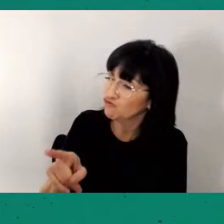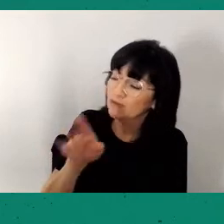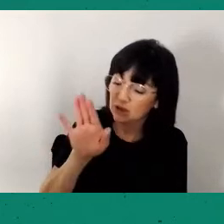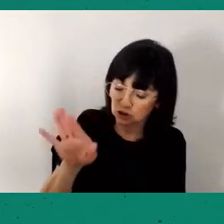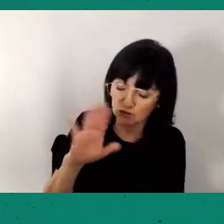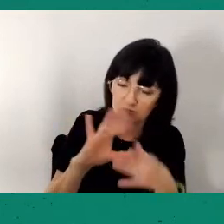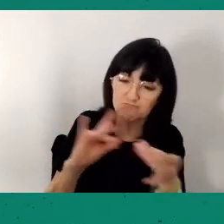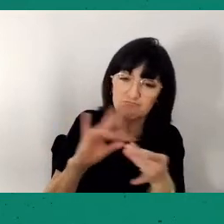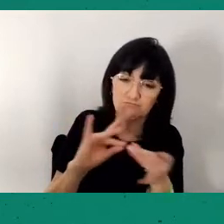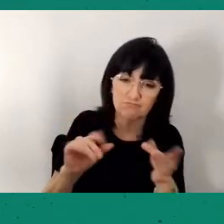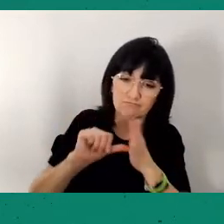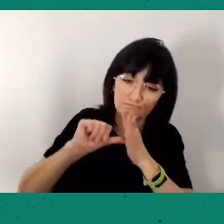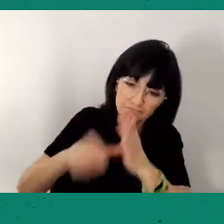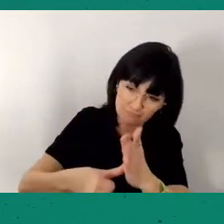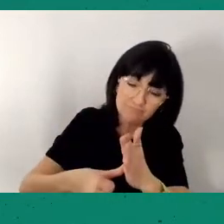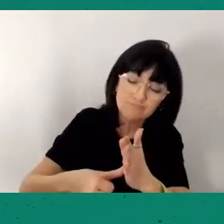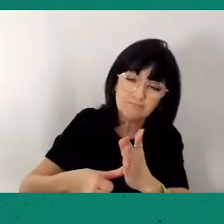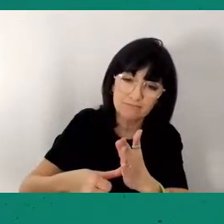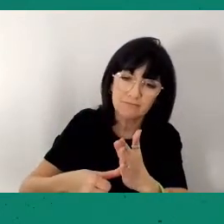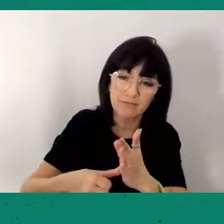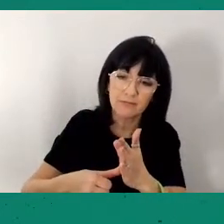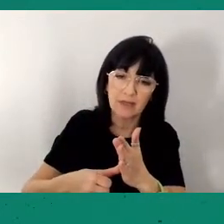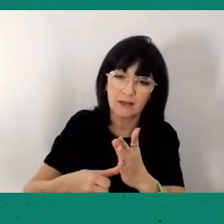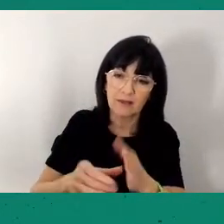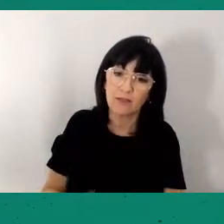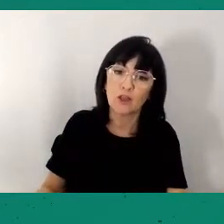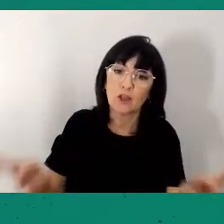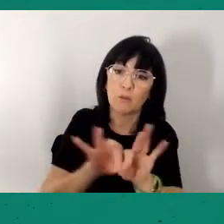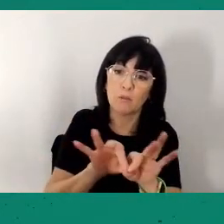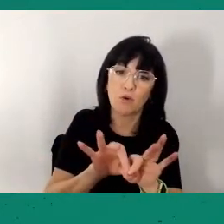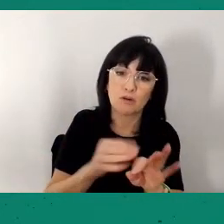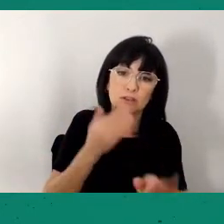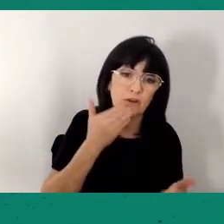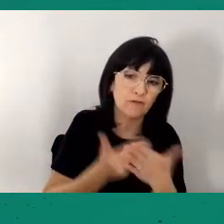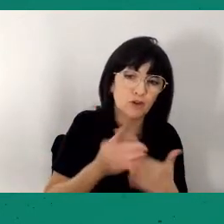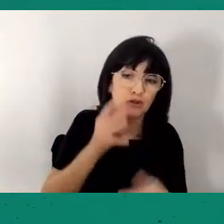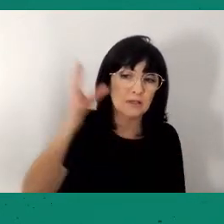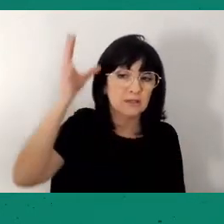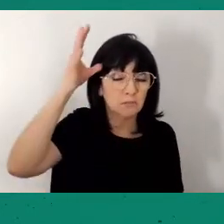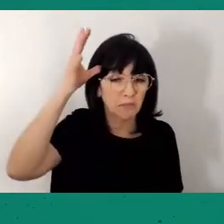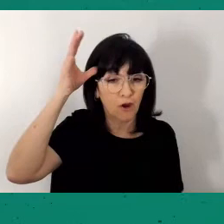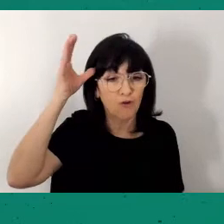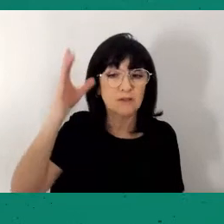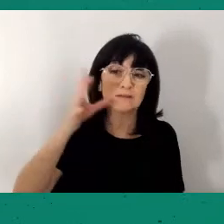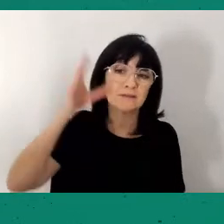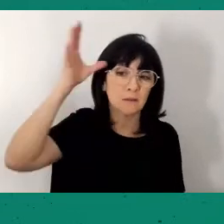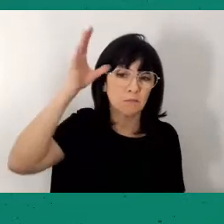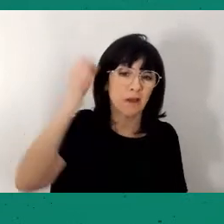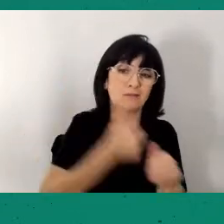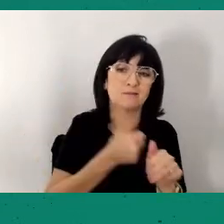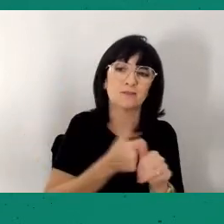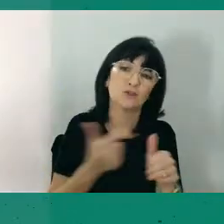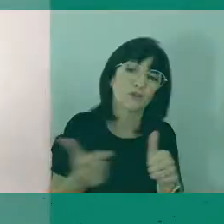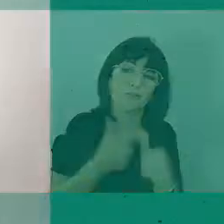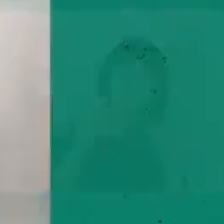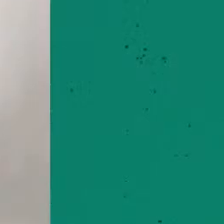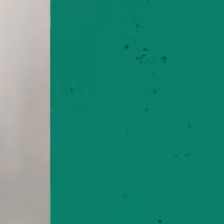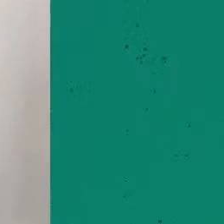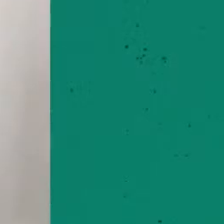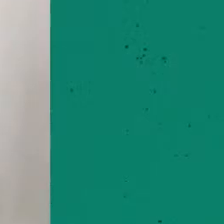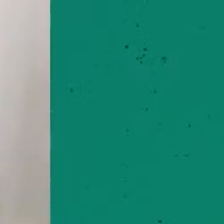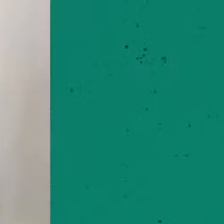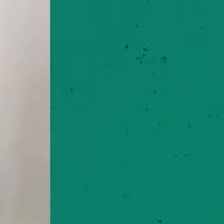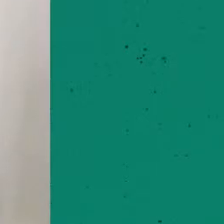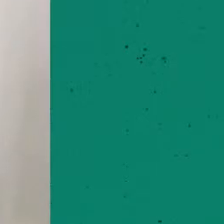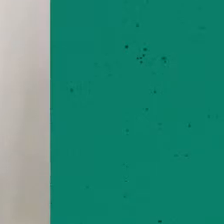as the first teachers, and Yes. the inspiration that you receive from people like your parents and people